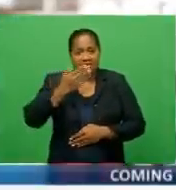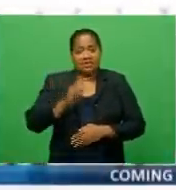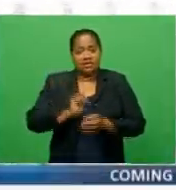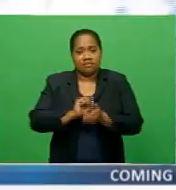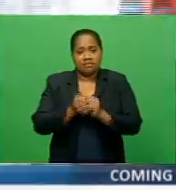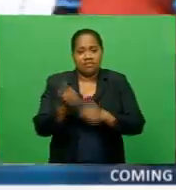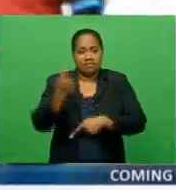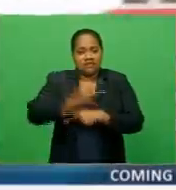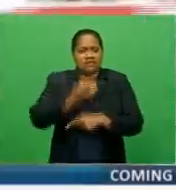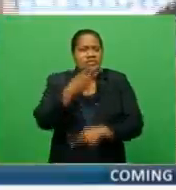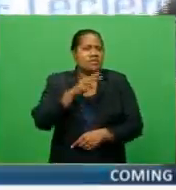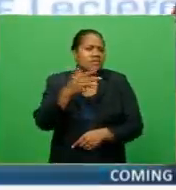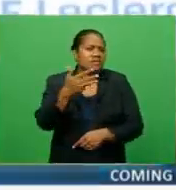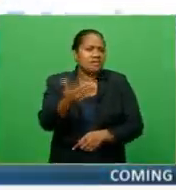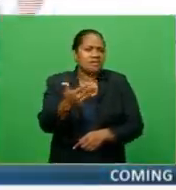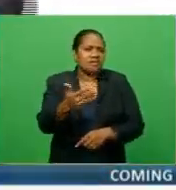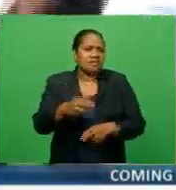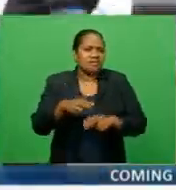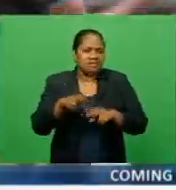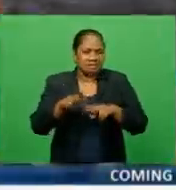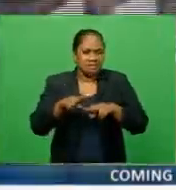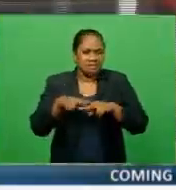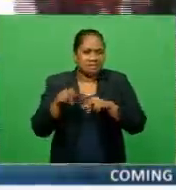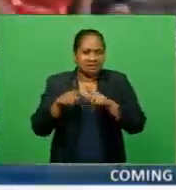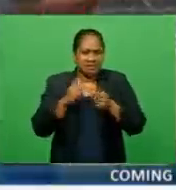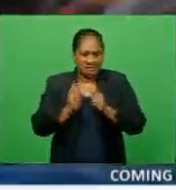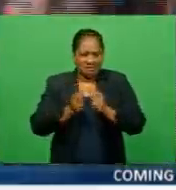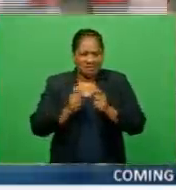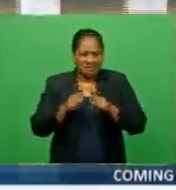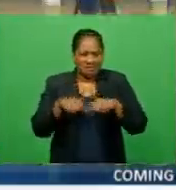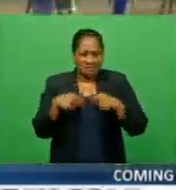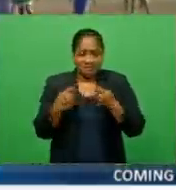29 flying Fijians test positive for COVID-19.